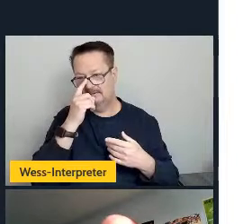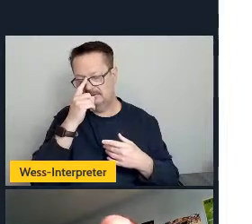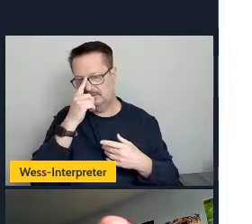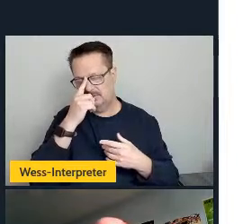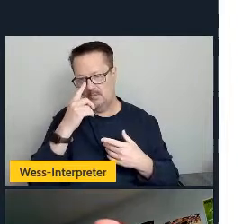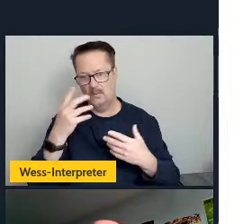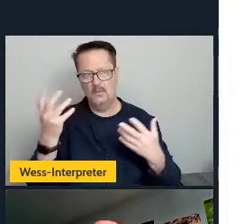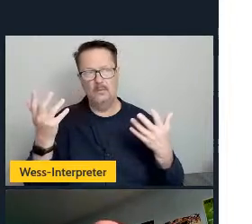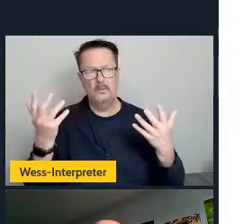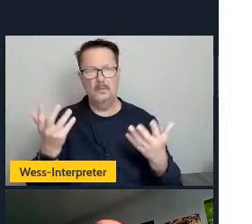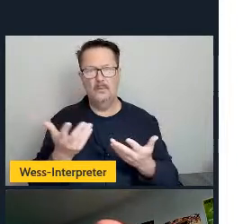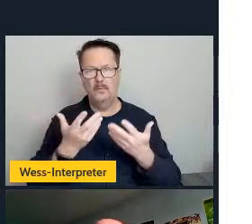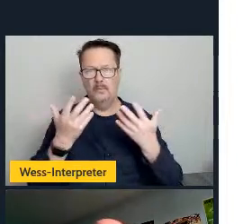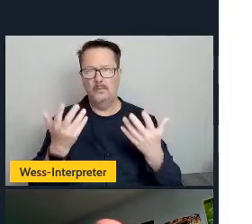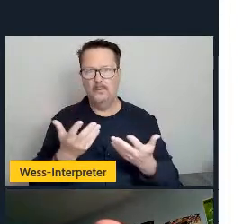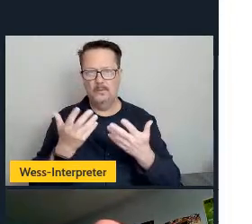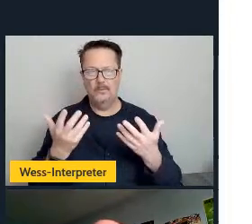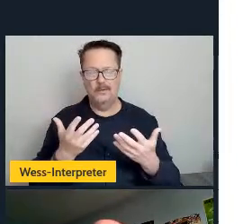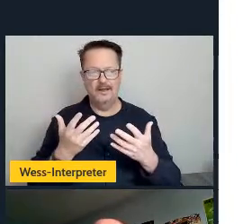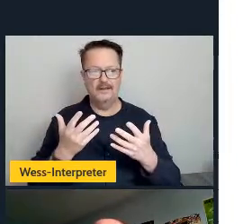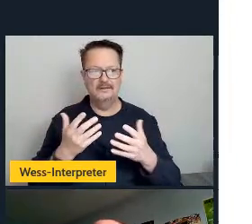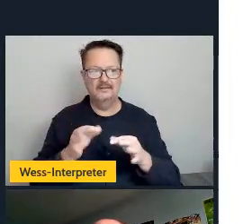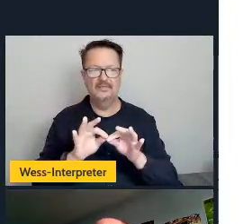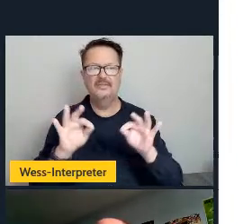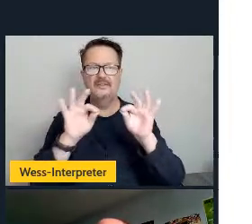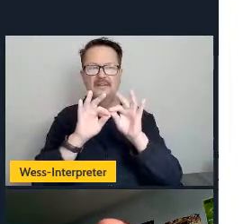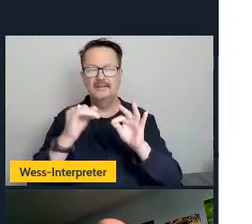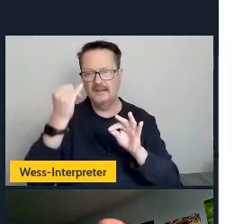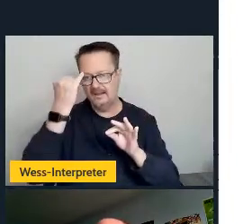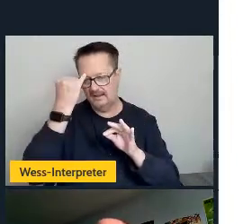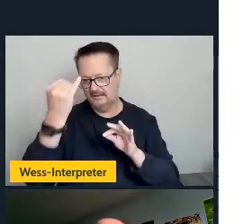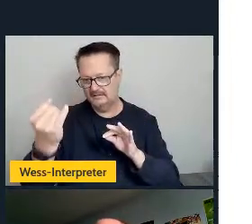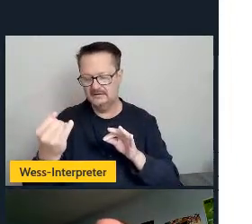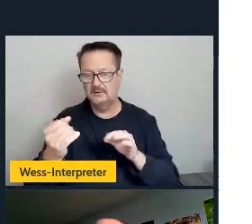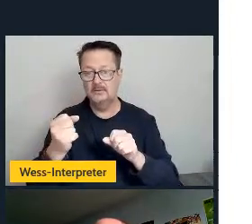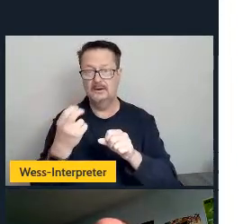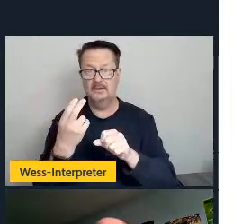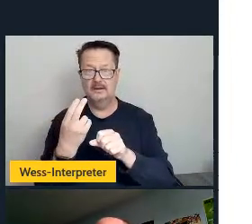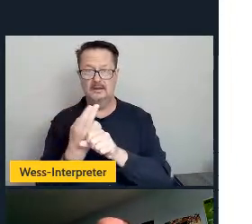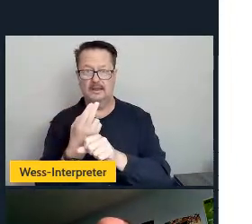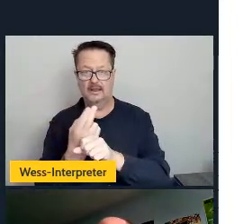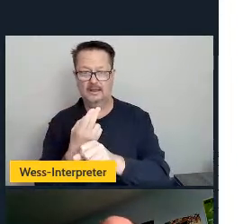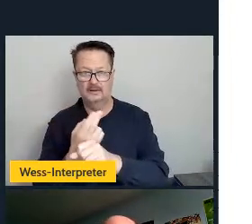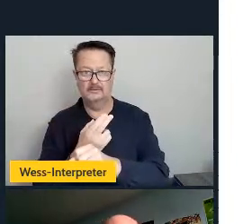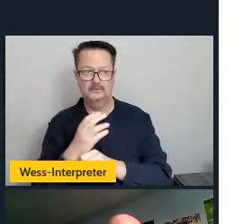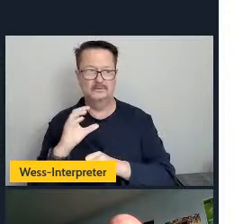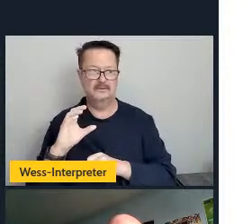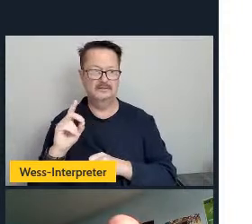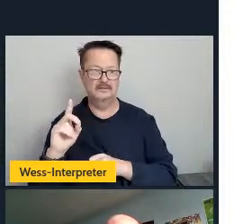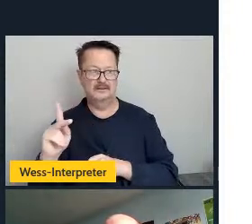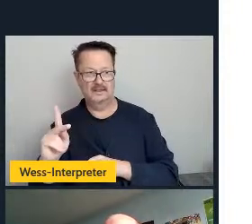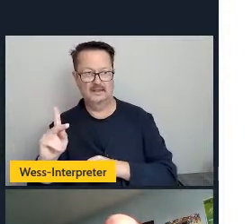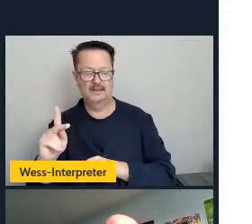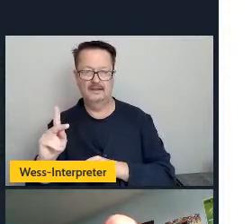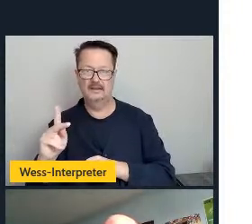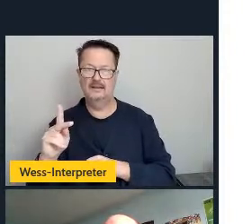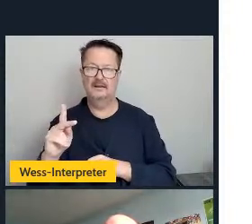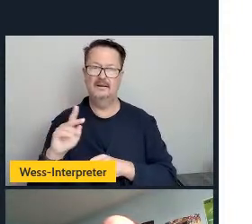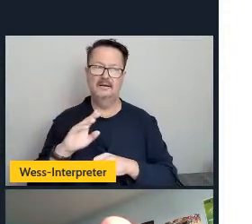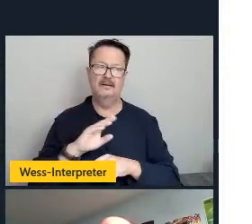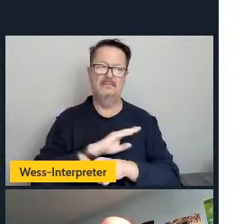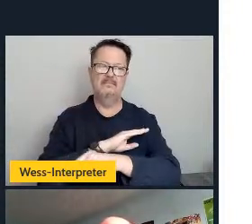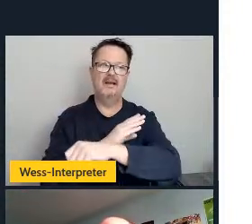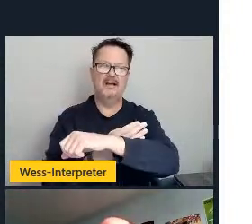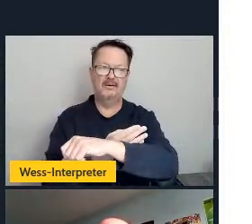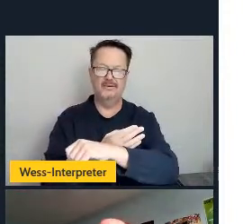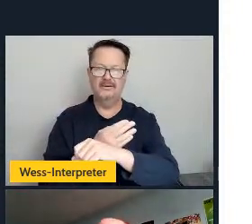what the key idea here is, we can use the power of CDK and the fact that you can